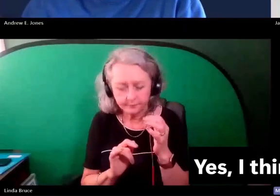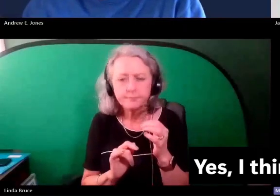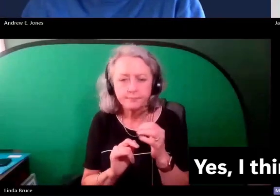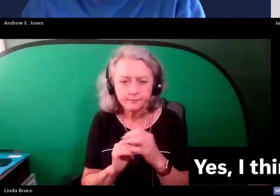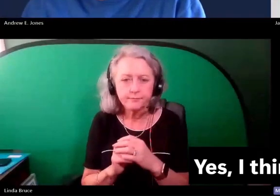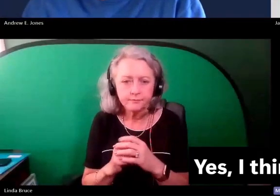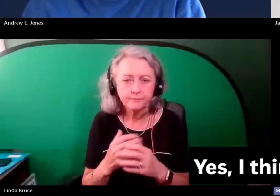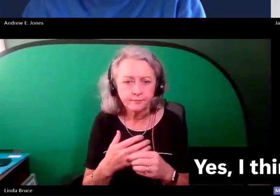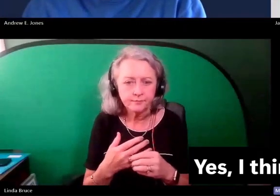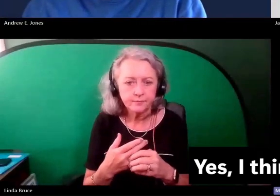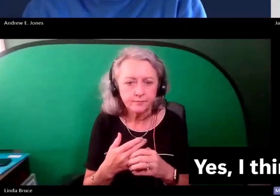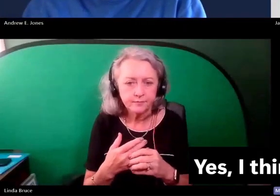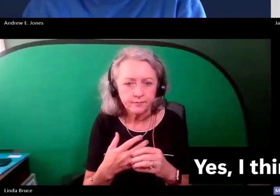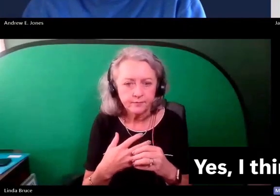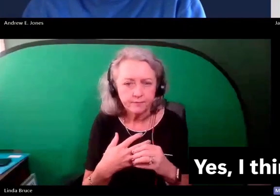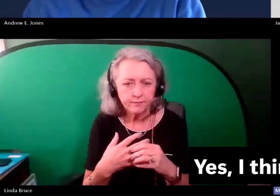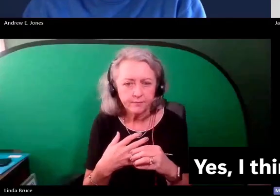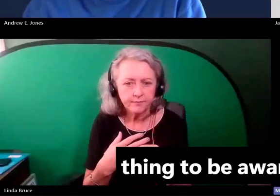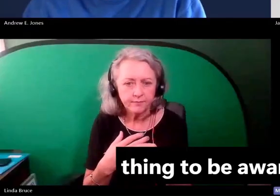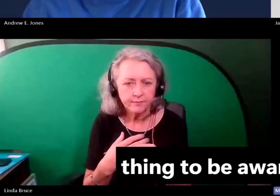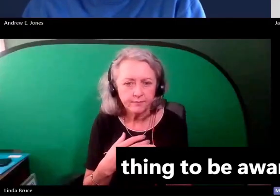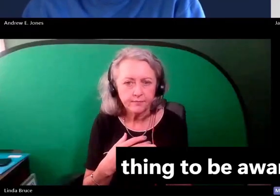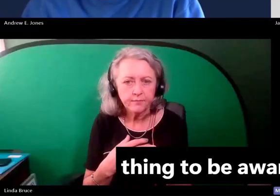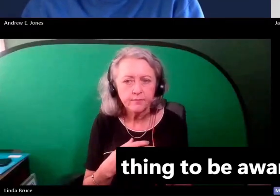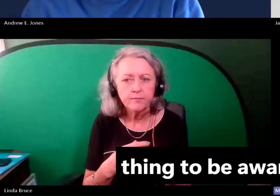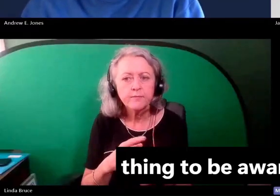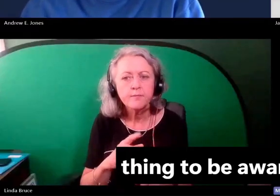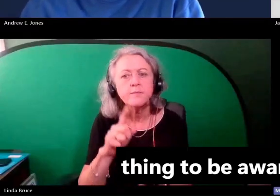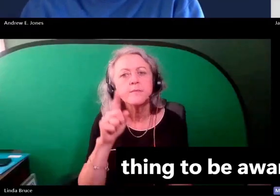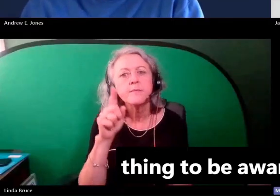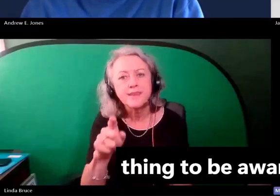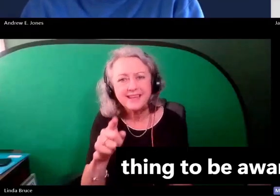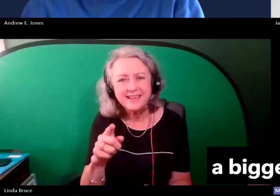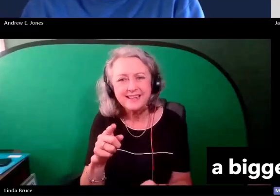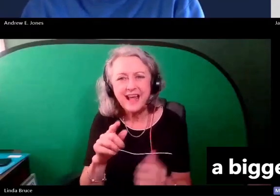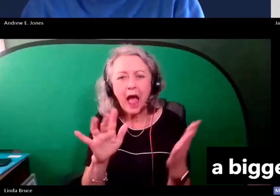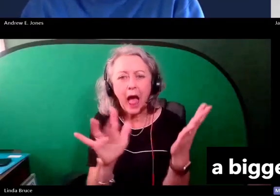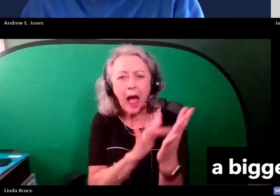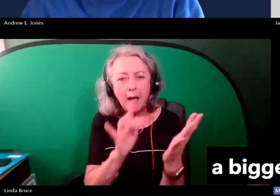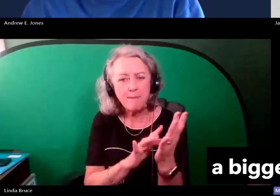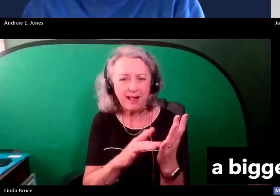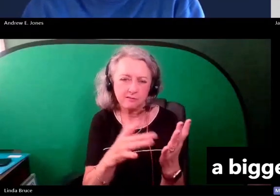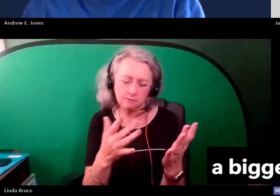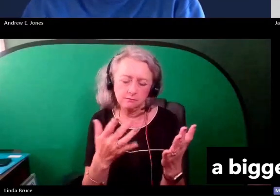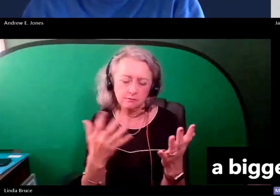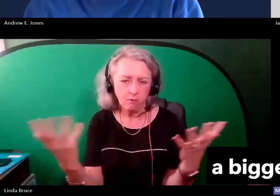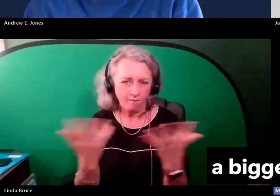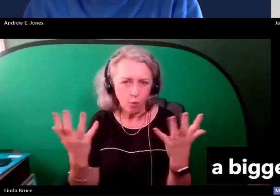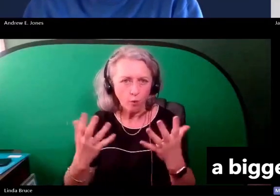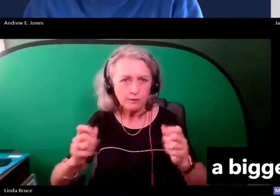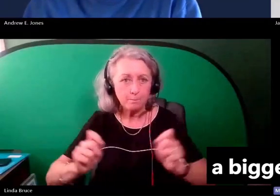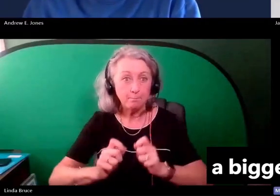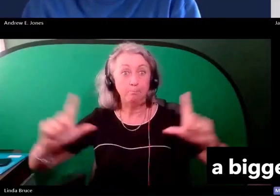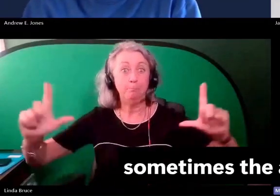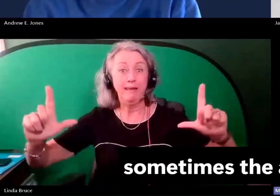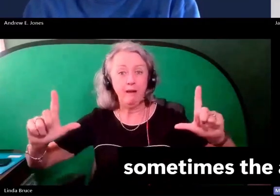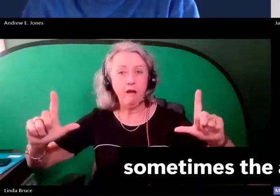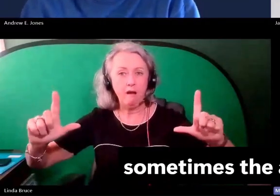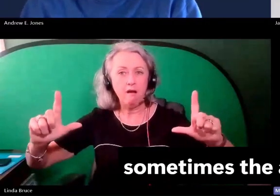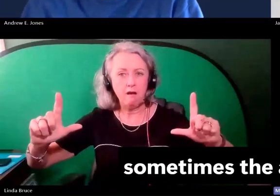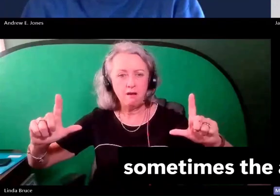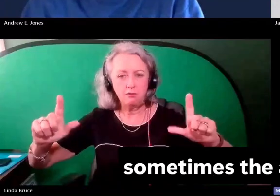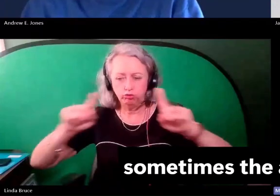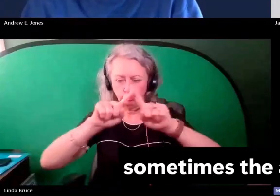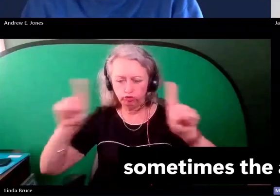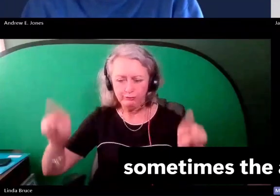Yes, I think so. The only thing to be aware of is that the iPad is a bigger screen, and